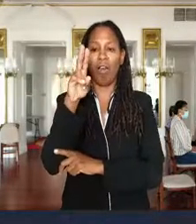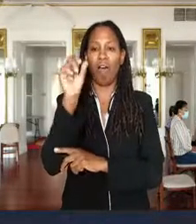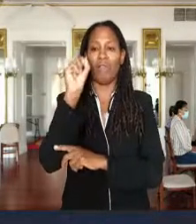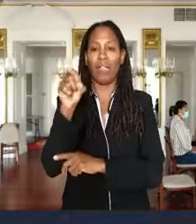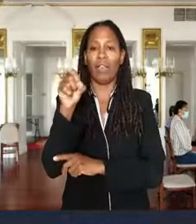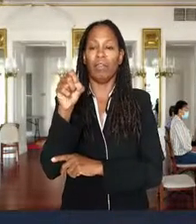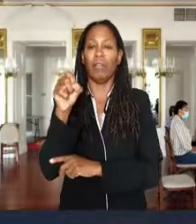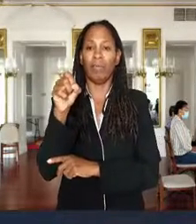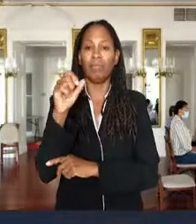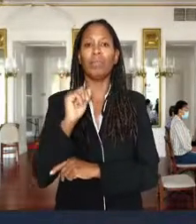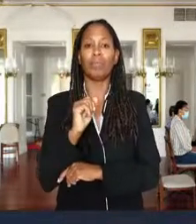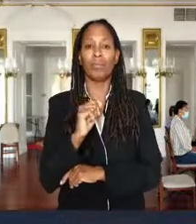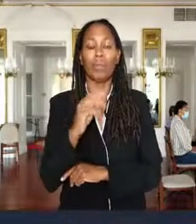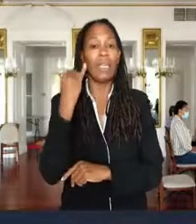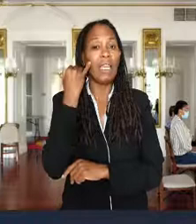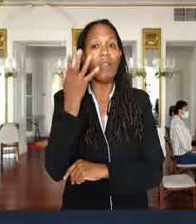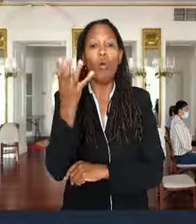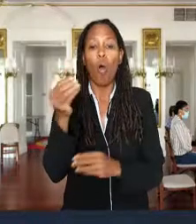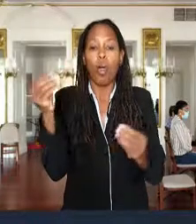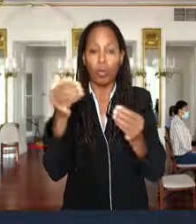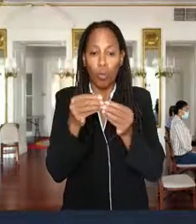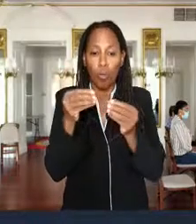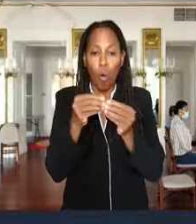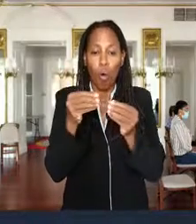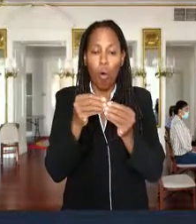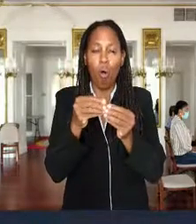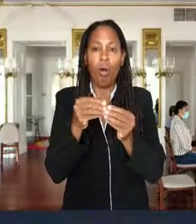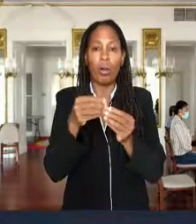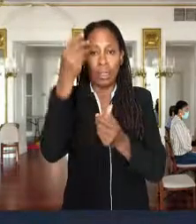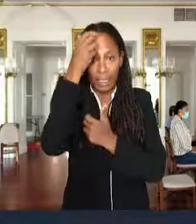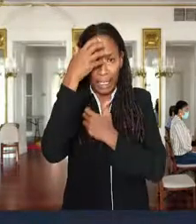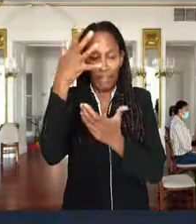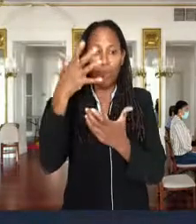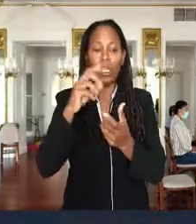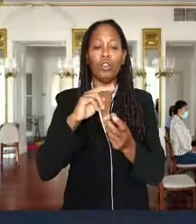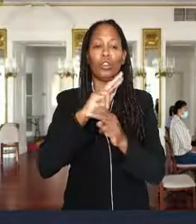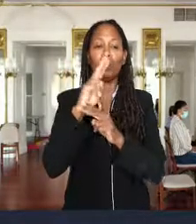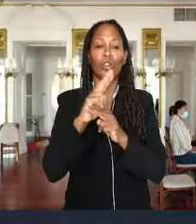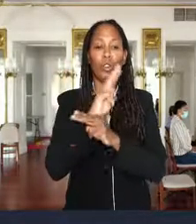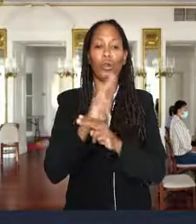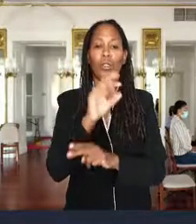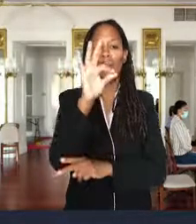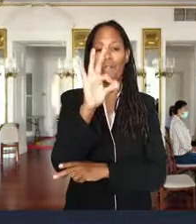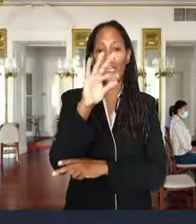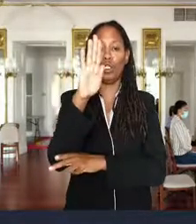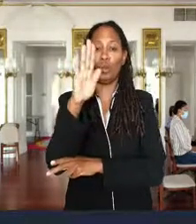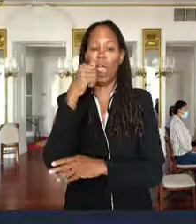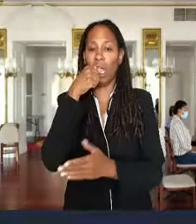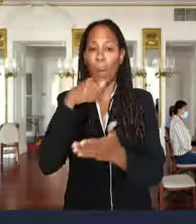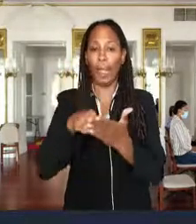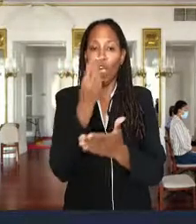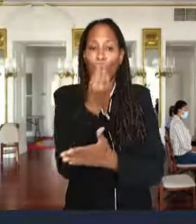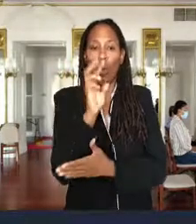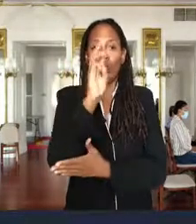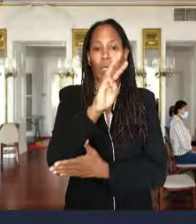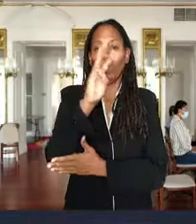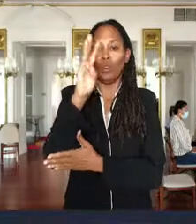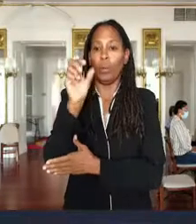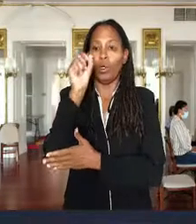please visit the U.S. Virgin Islands Department of Health Facebook page or our website,